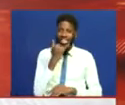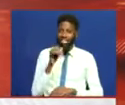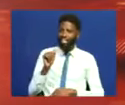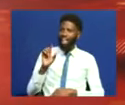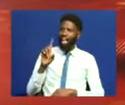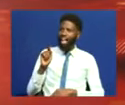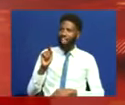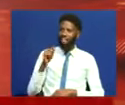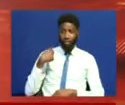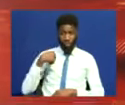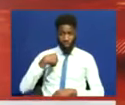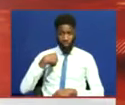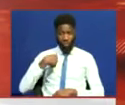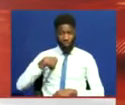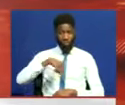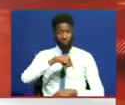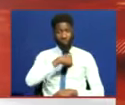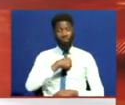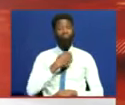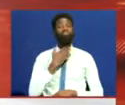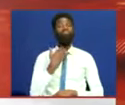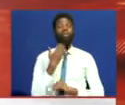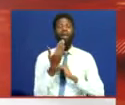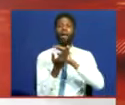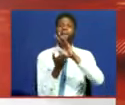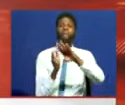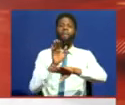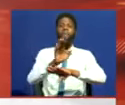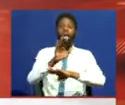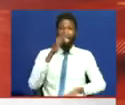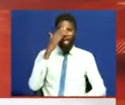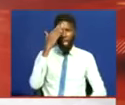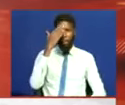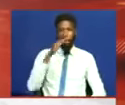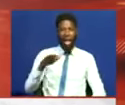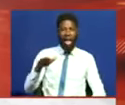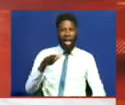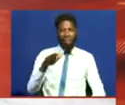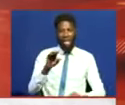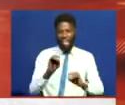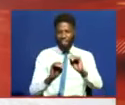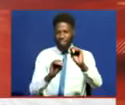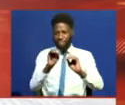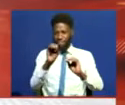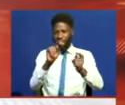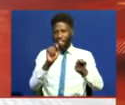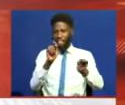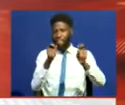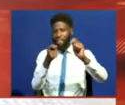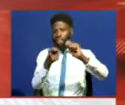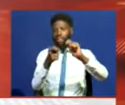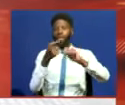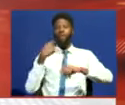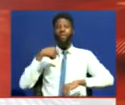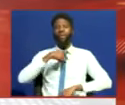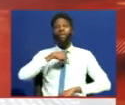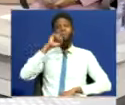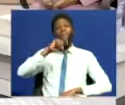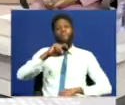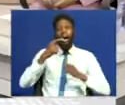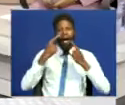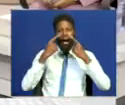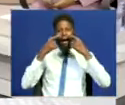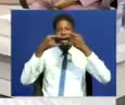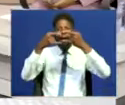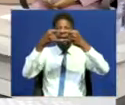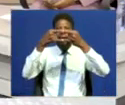it can be amended. So we also need to look at the gaps. And those gaps we need to come up with legislation. Okay, Daktari. Thank you. Now,